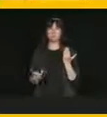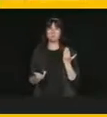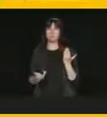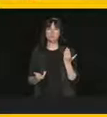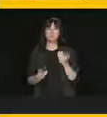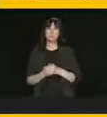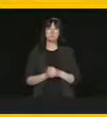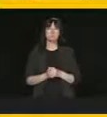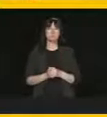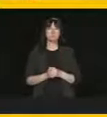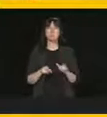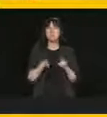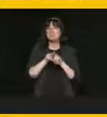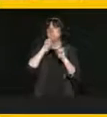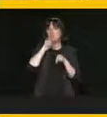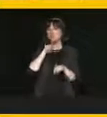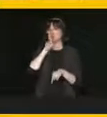Okay.